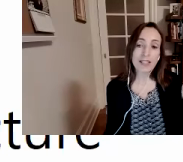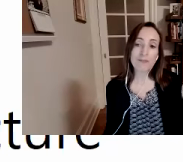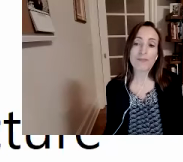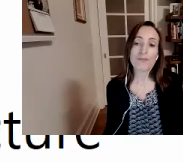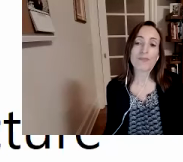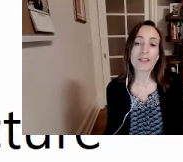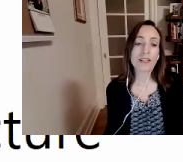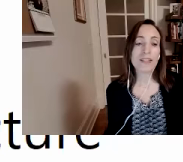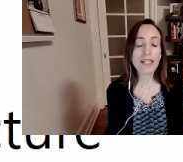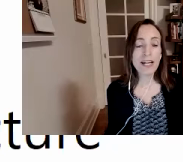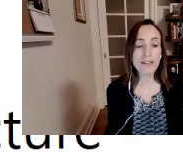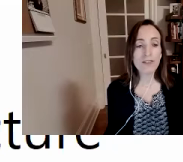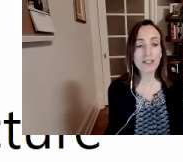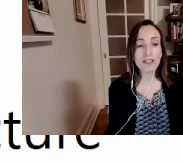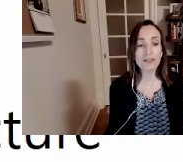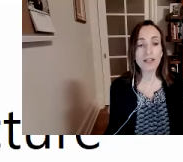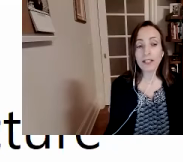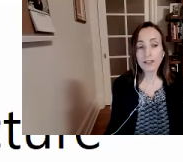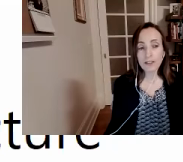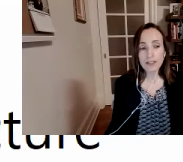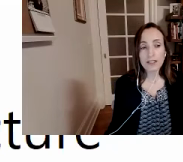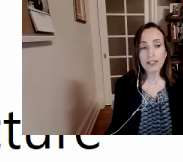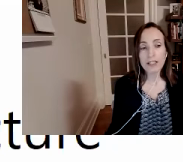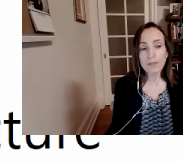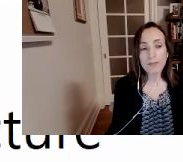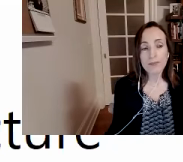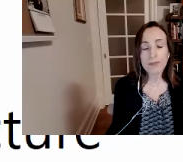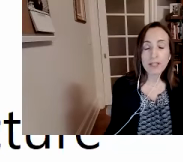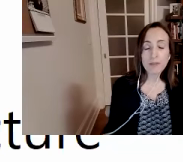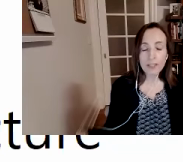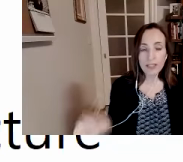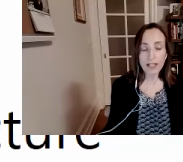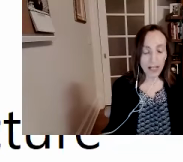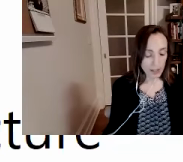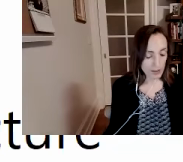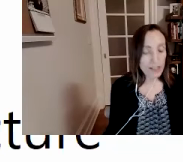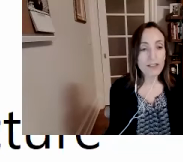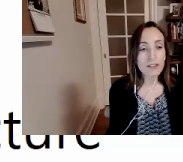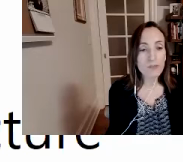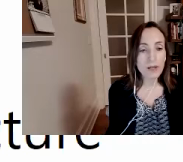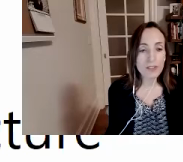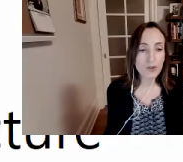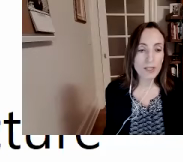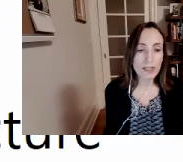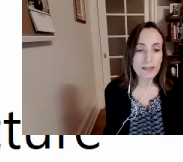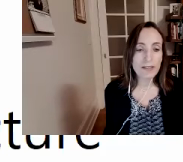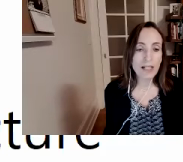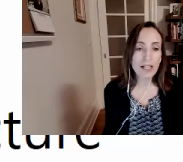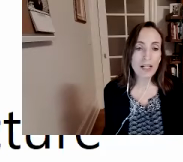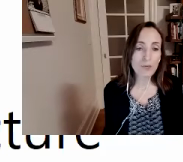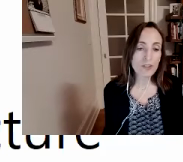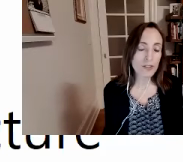they have higher, they predict a higher likelihood of prominence